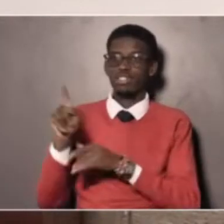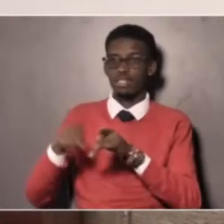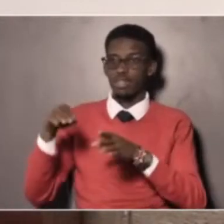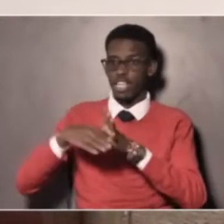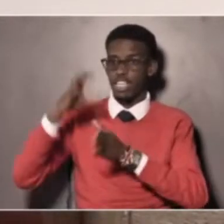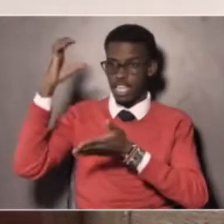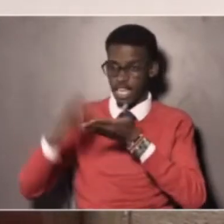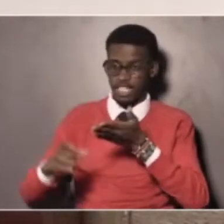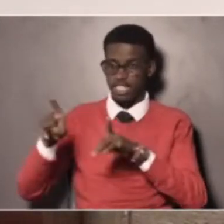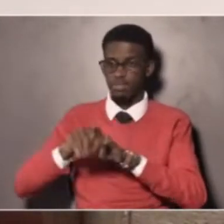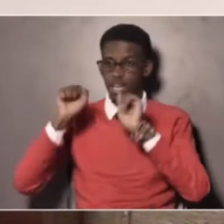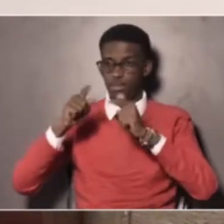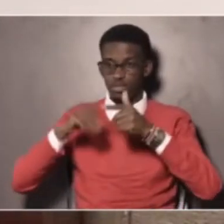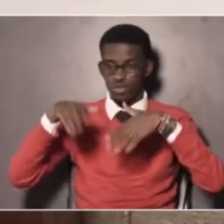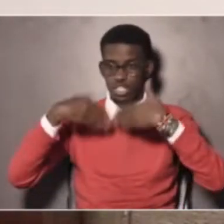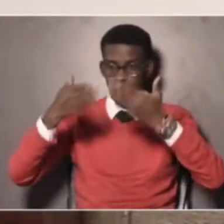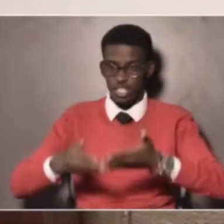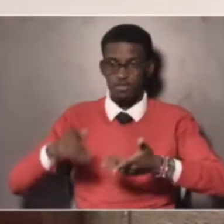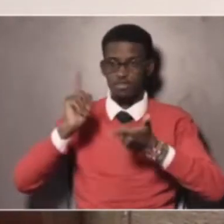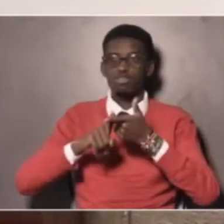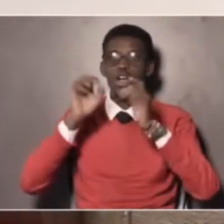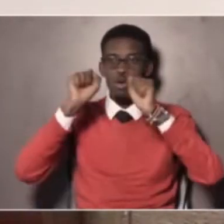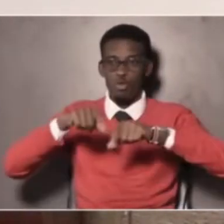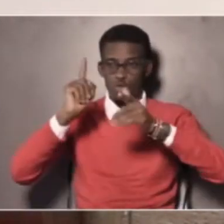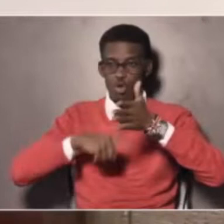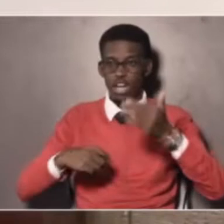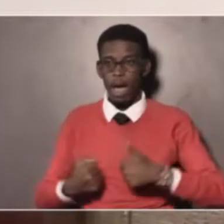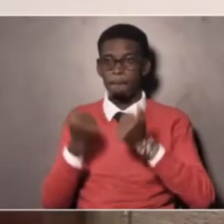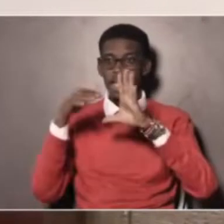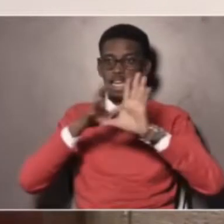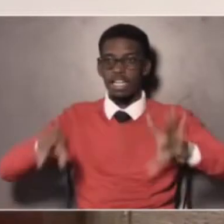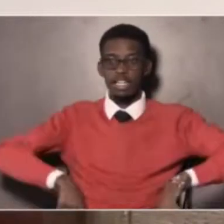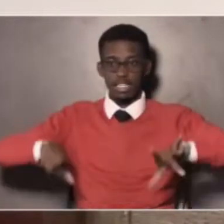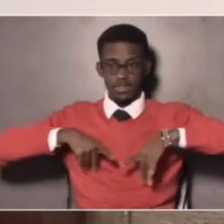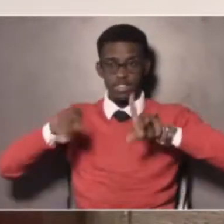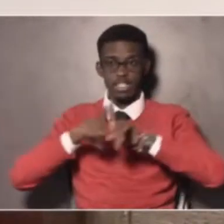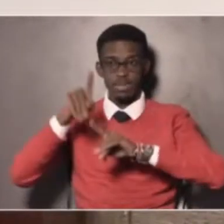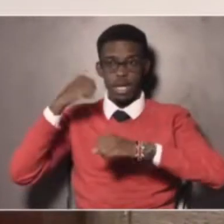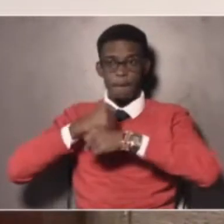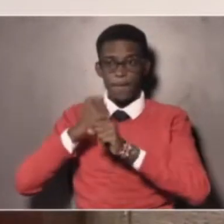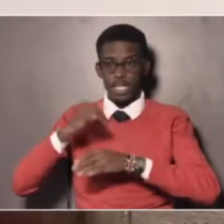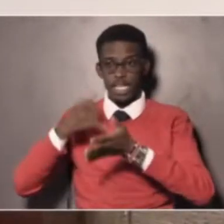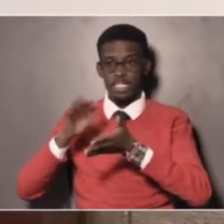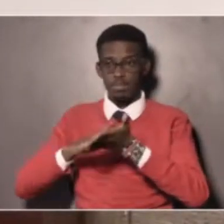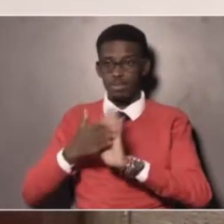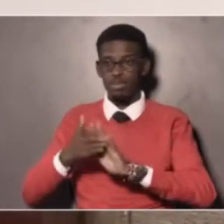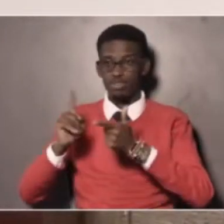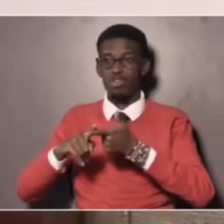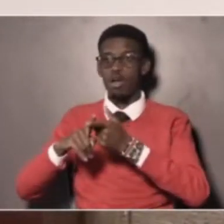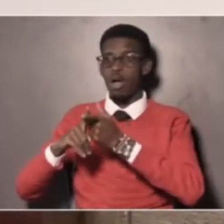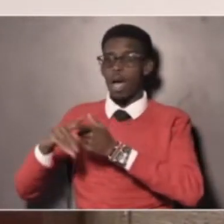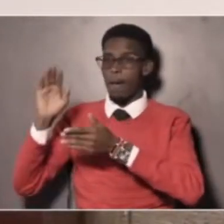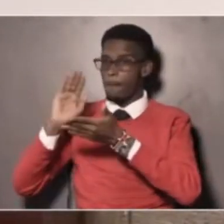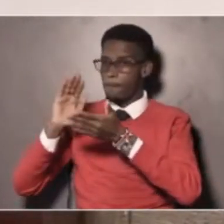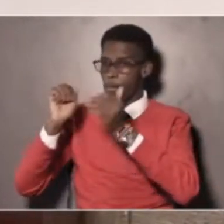give the actual things that is happening in your life and making people depend on God,